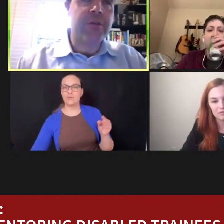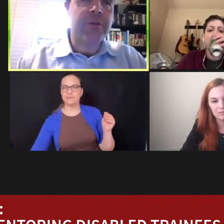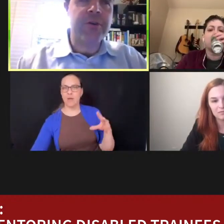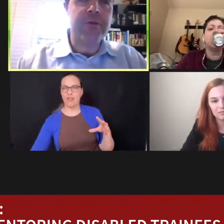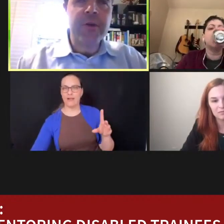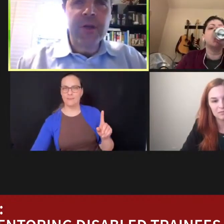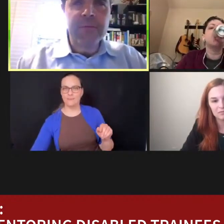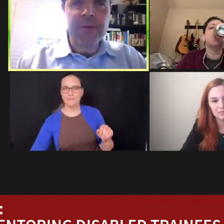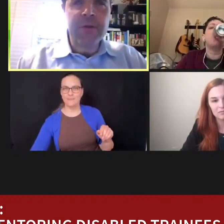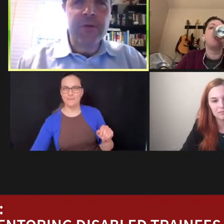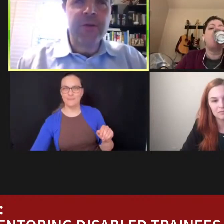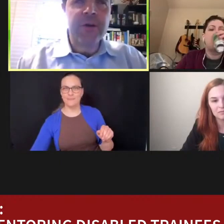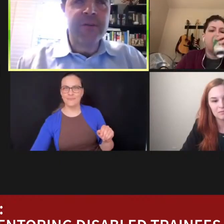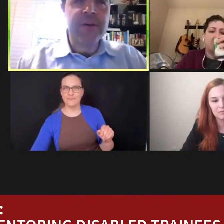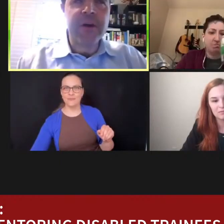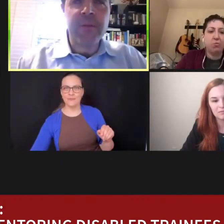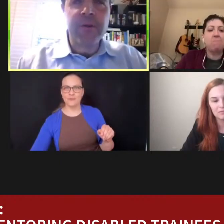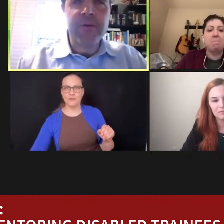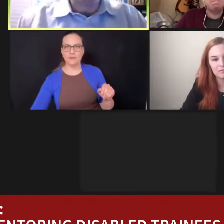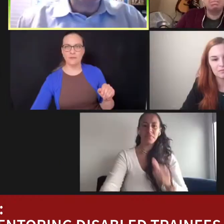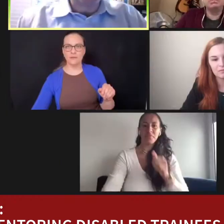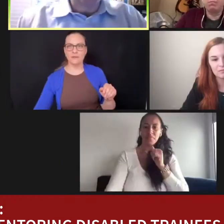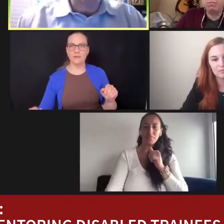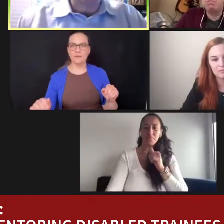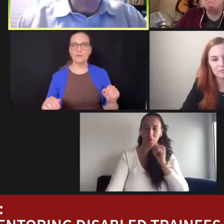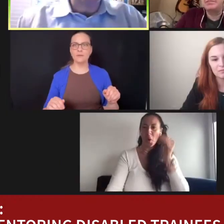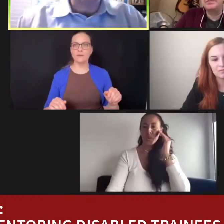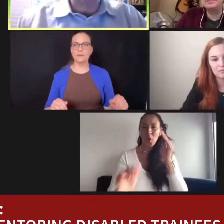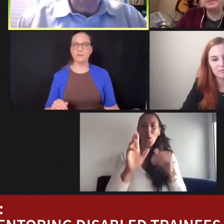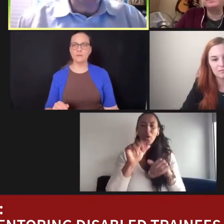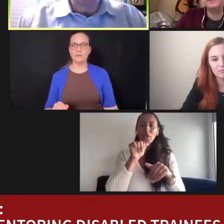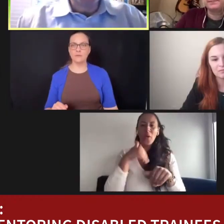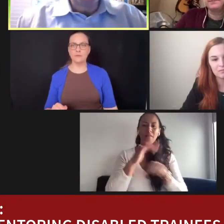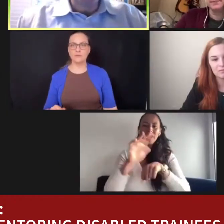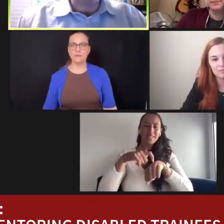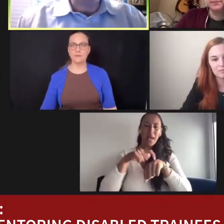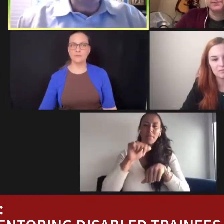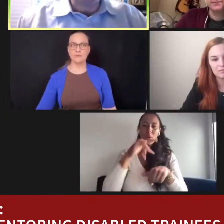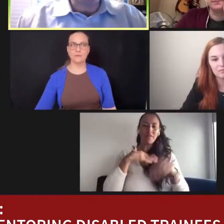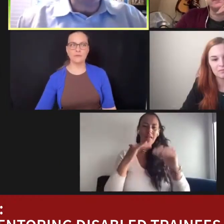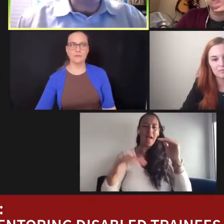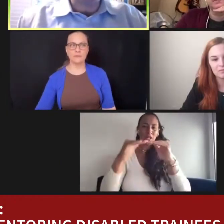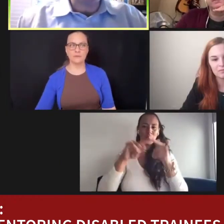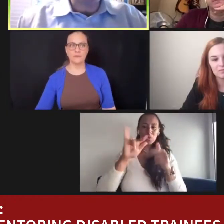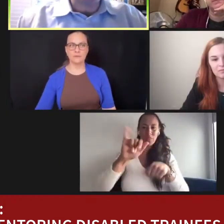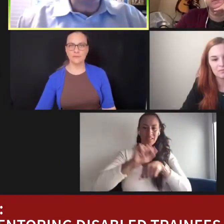they just don't know, and maybe don't have the time or don't feel adequately up to the task. Don't